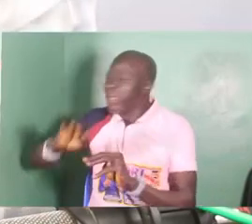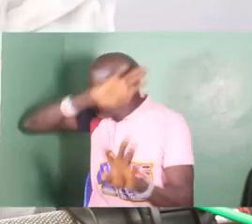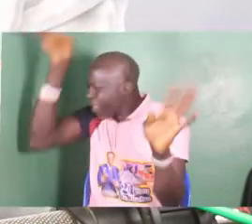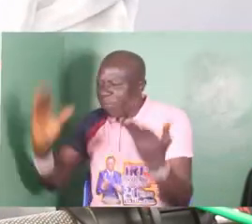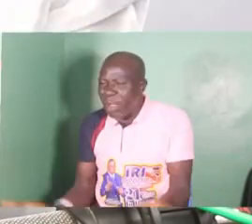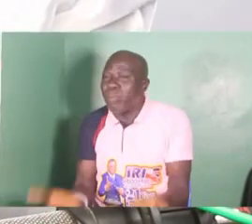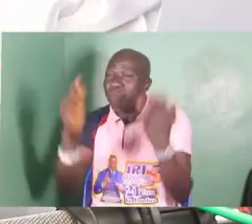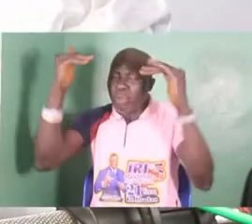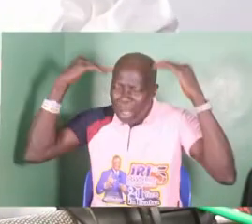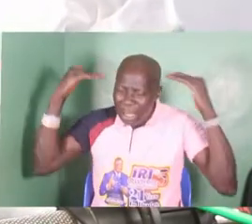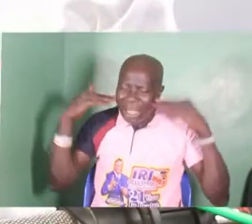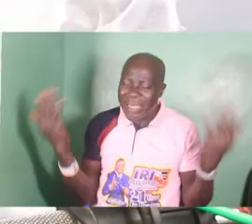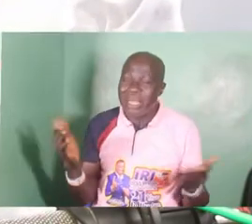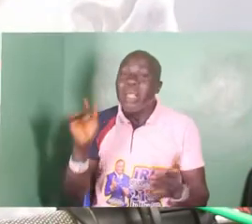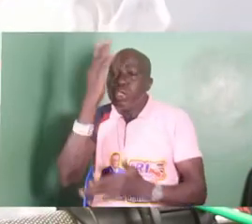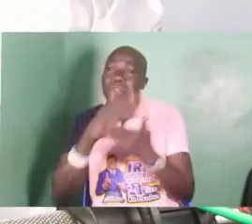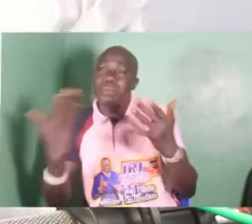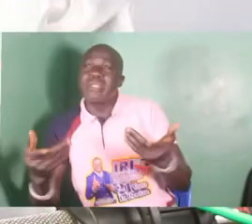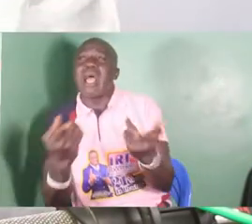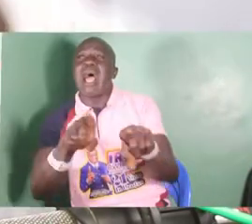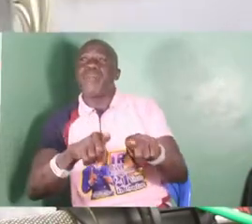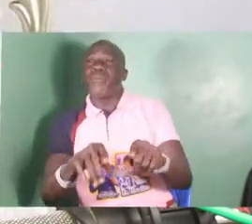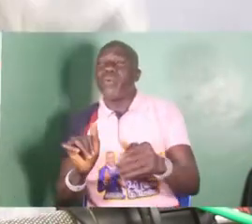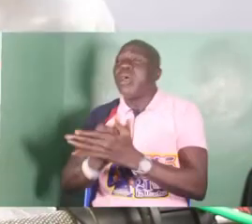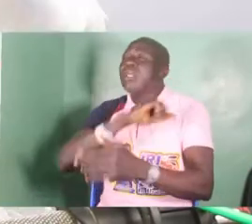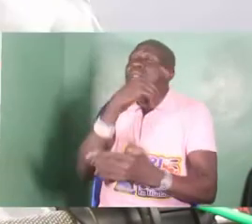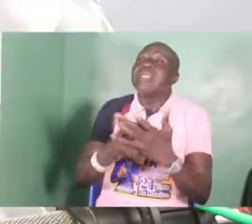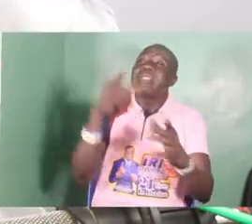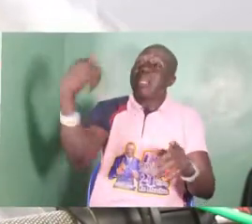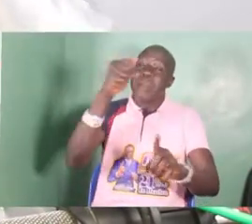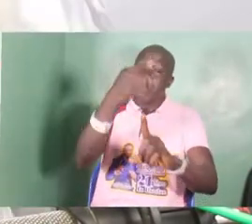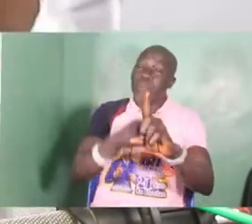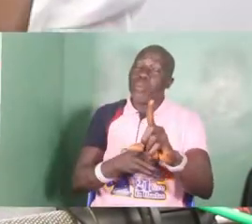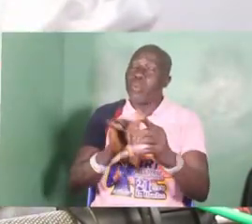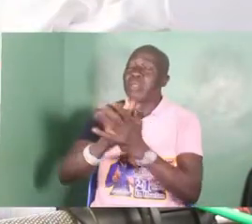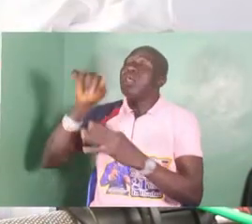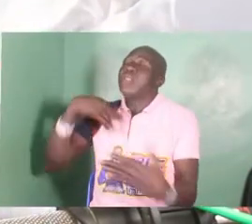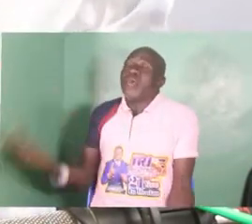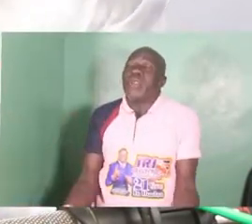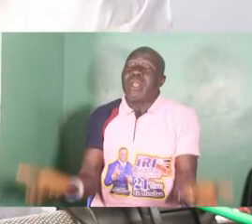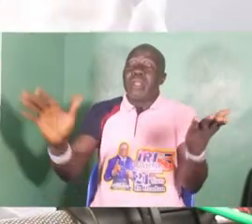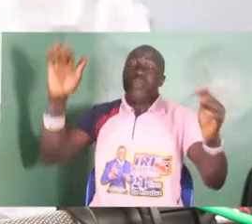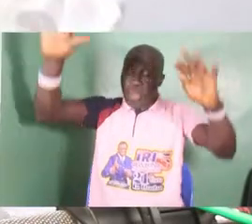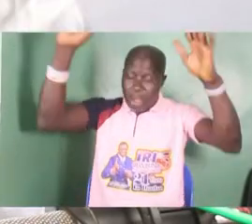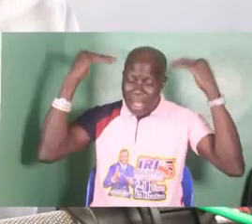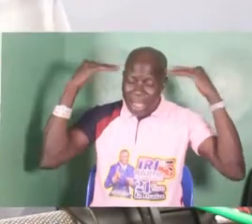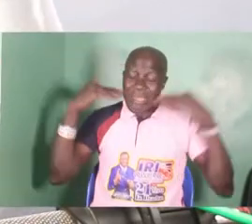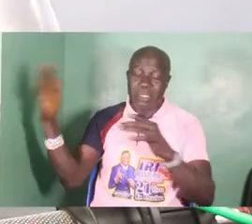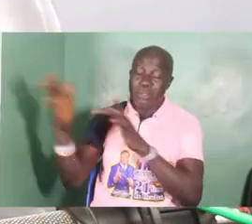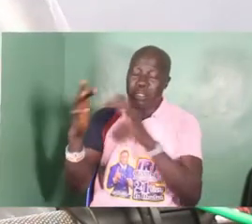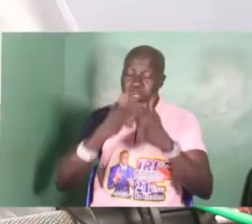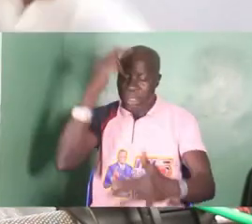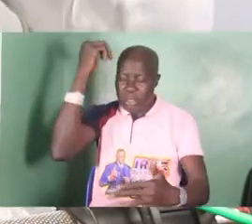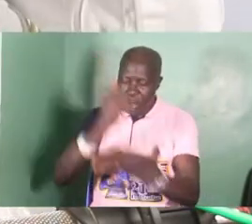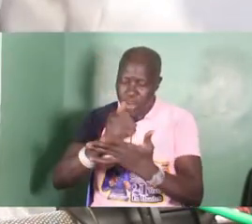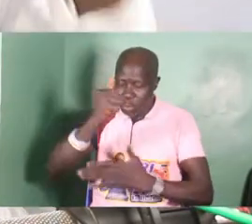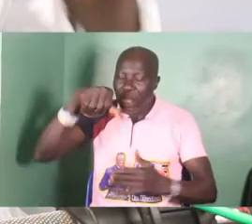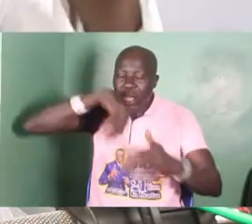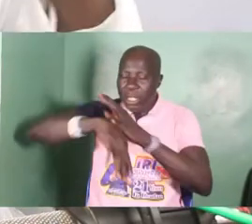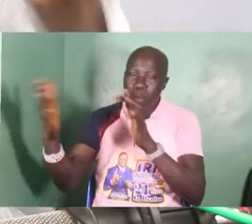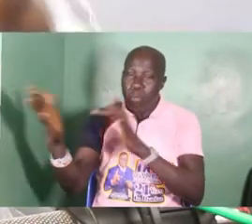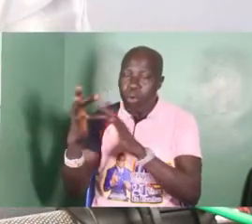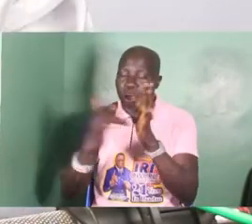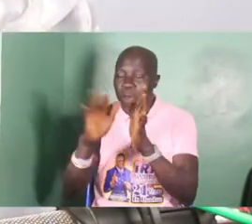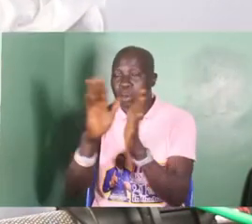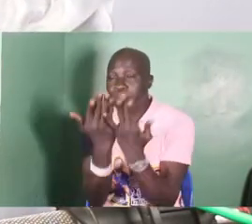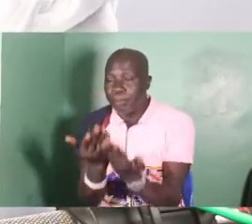yes, okay. You've not elevated your head. Something we have. What's the why? How Billy, that's okay. You lift your head. You know, when Genesis,